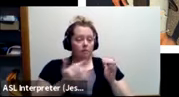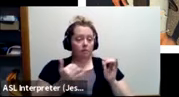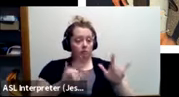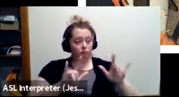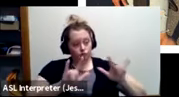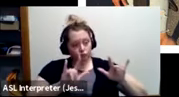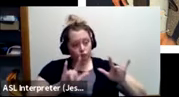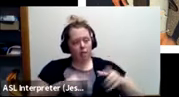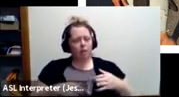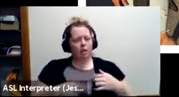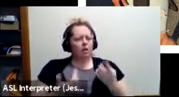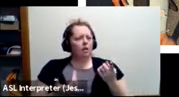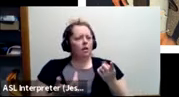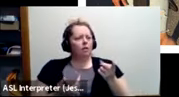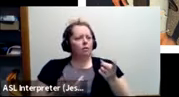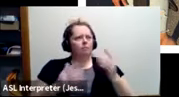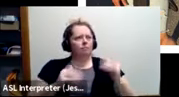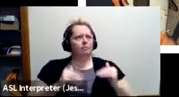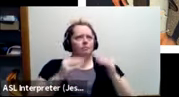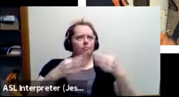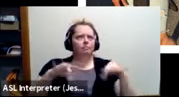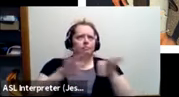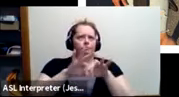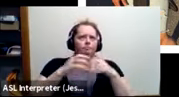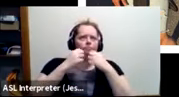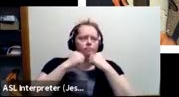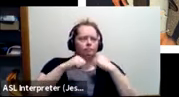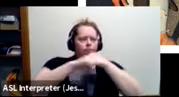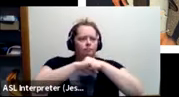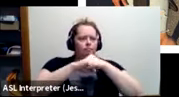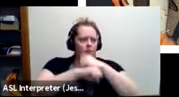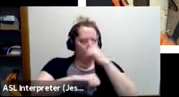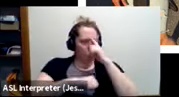for your cisgender counterparts, for our transgender communities.